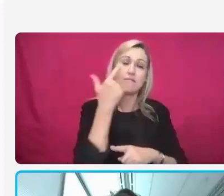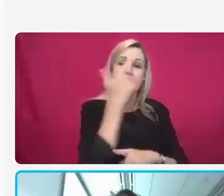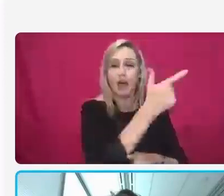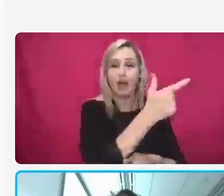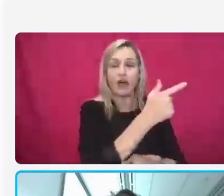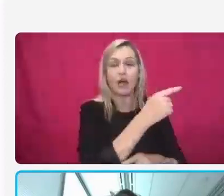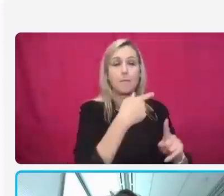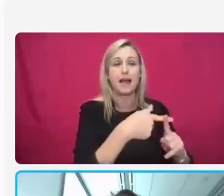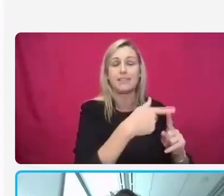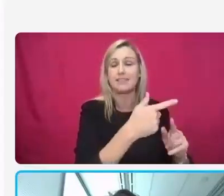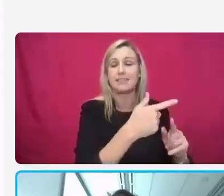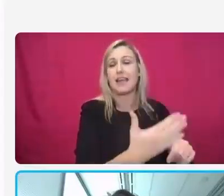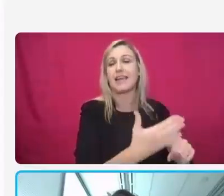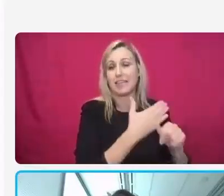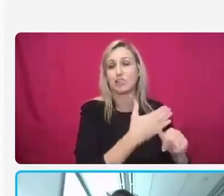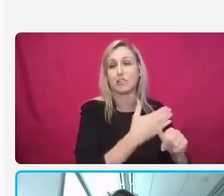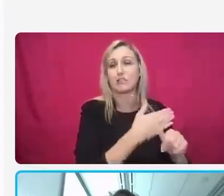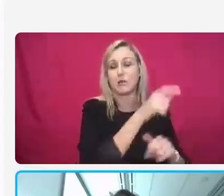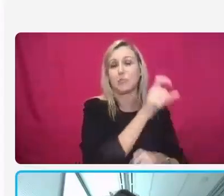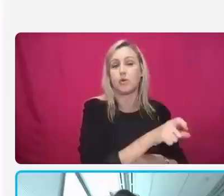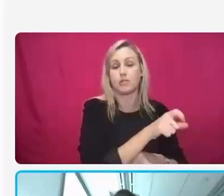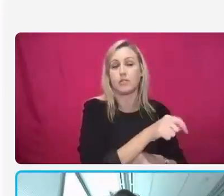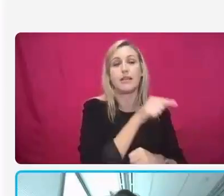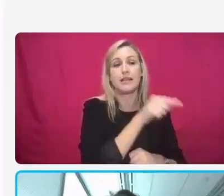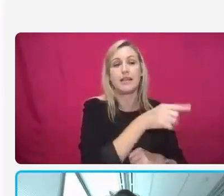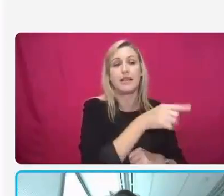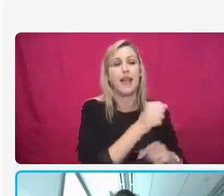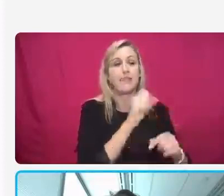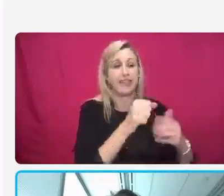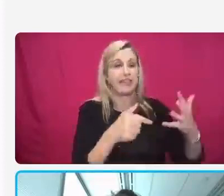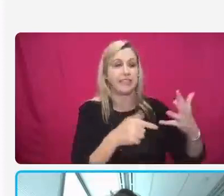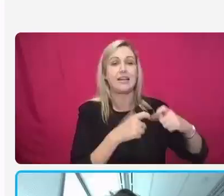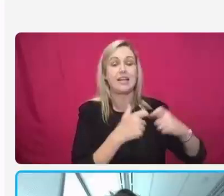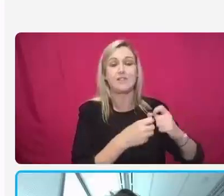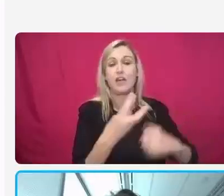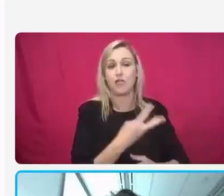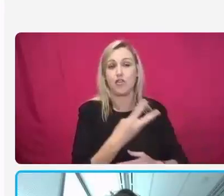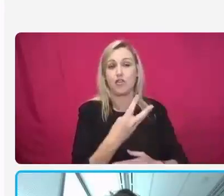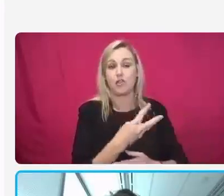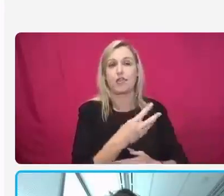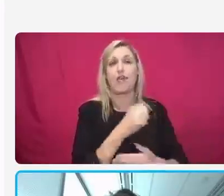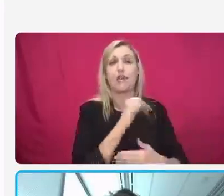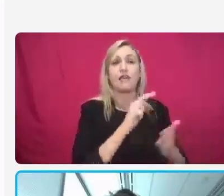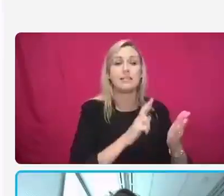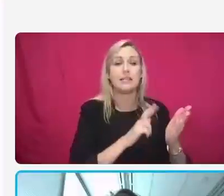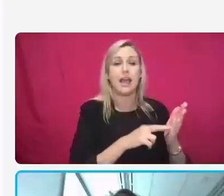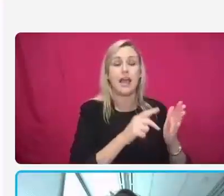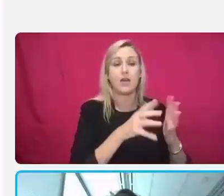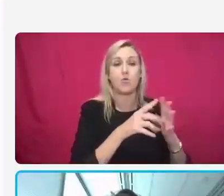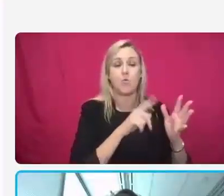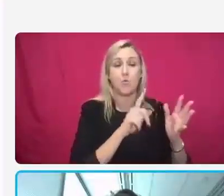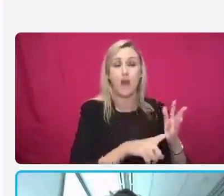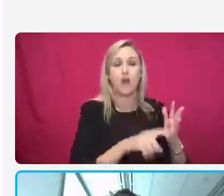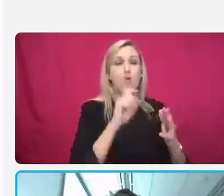Indigenous specialisation and has an assessment classification of 13, his base care tariff NWOW would be 1.8 and